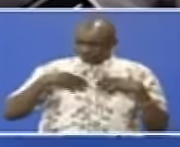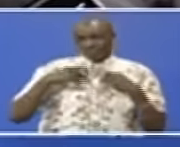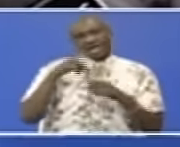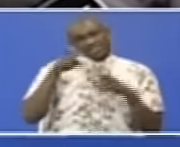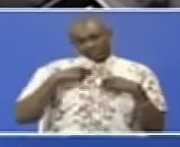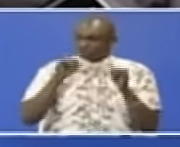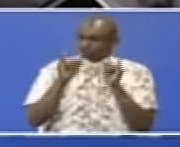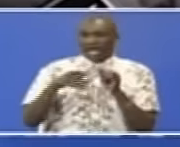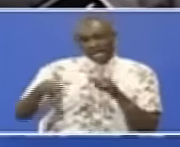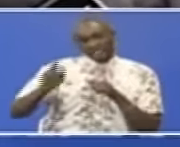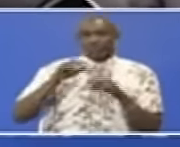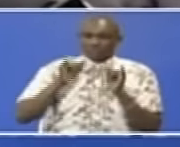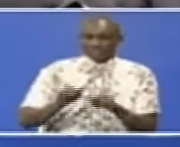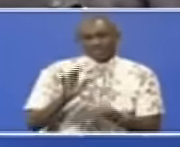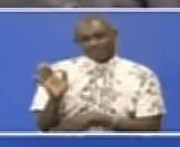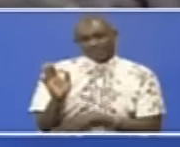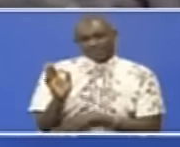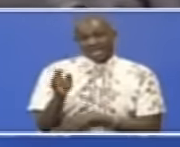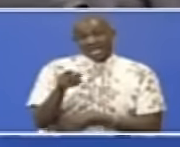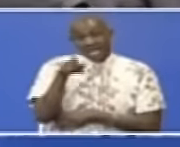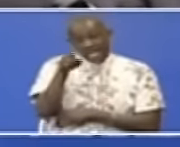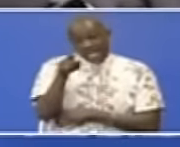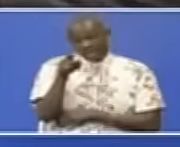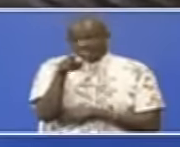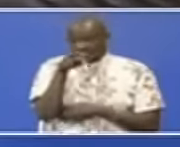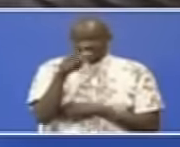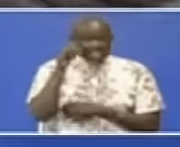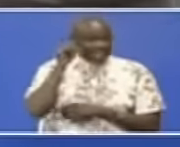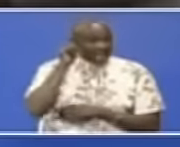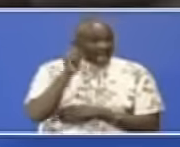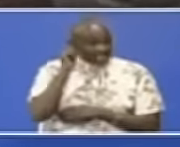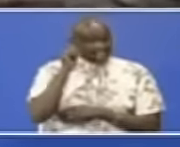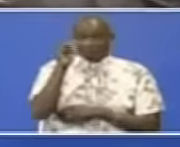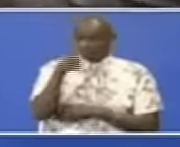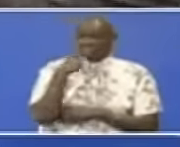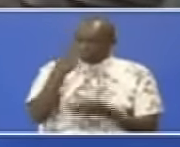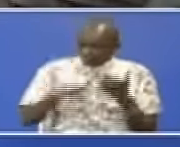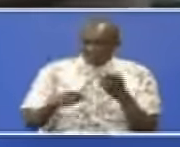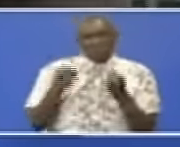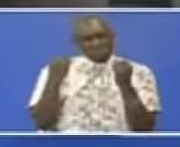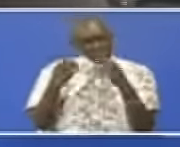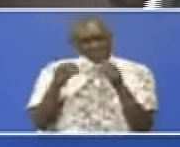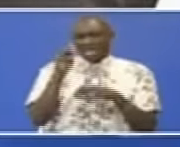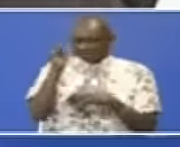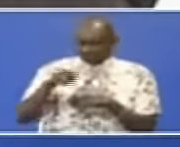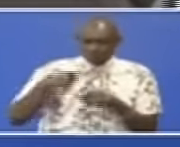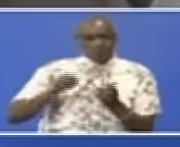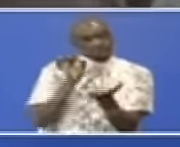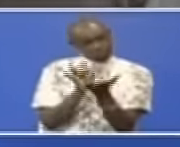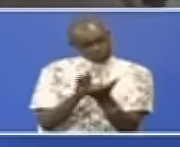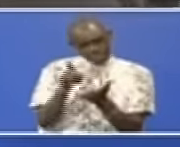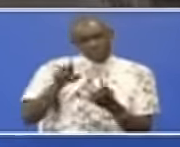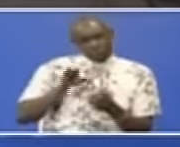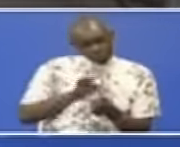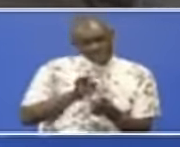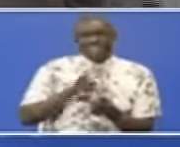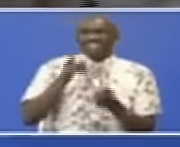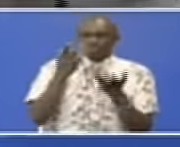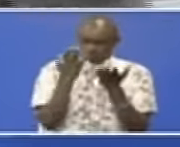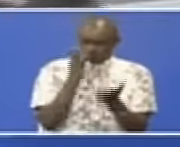sponsor of the motion, Nandi Hills MP Alfred Keter, announced that the list of MPs backing Waiguru's impeachment motion had